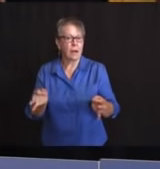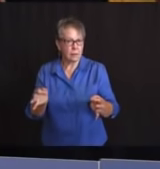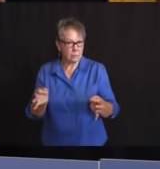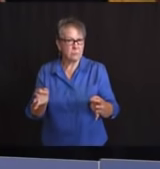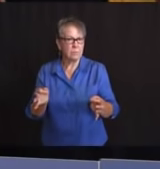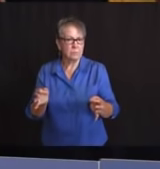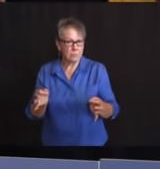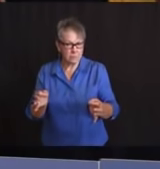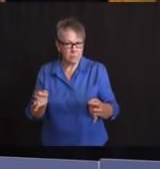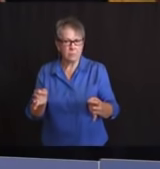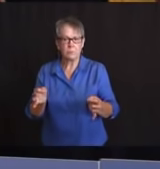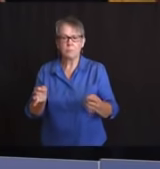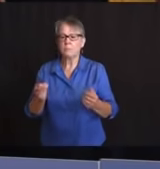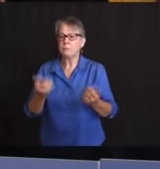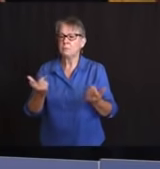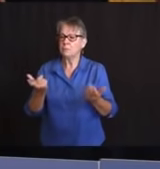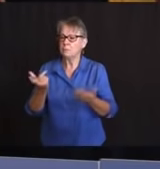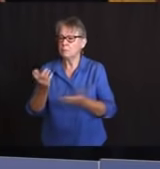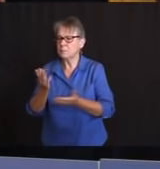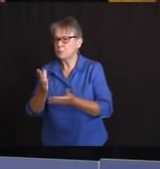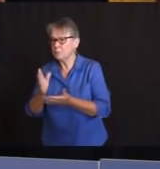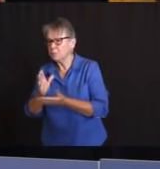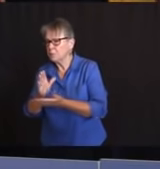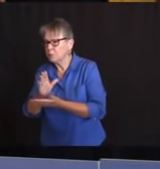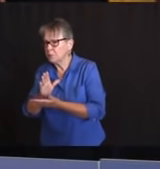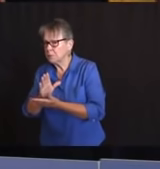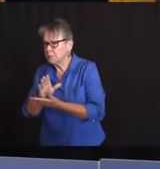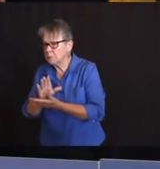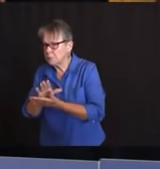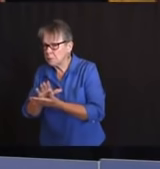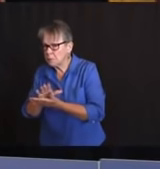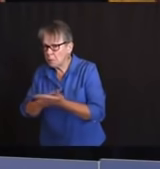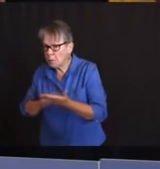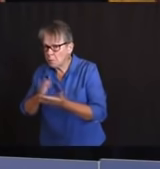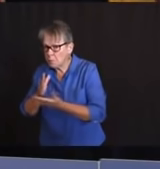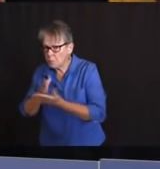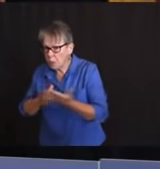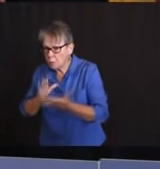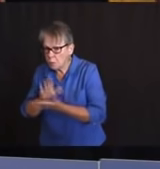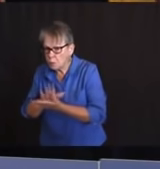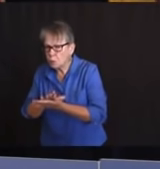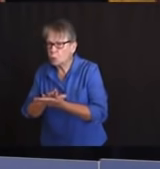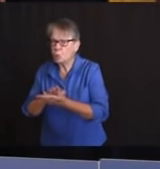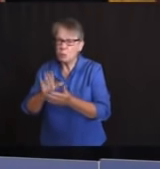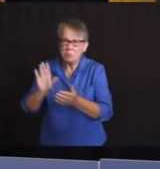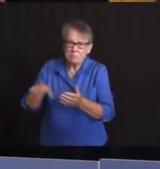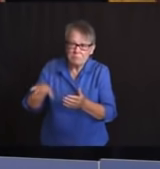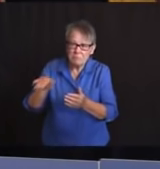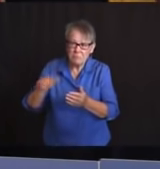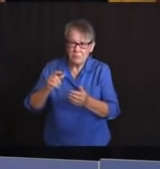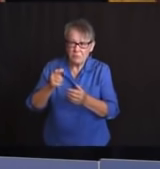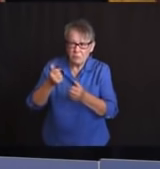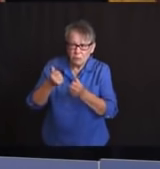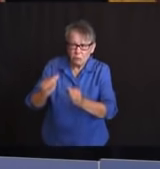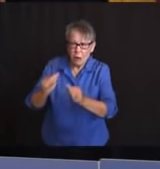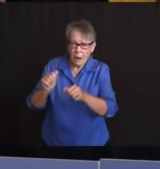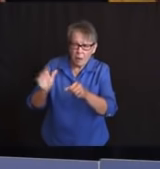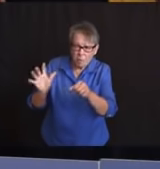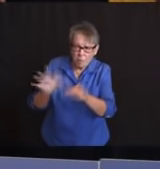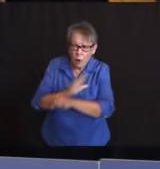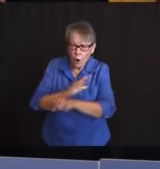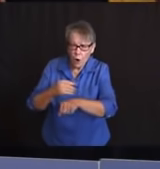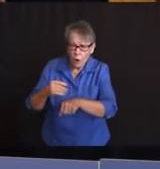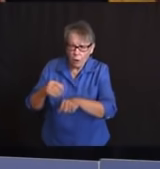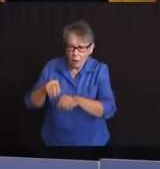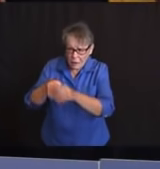start of school. We provided that flexibility too. Will there be ongoing challenges and obstacles in the coming school year?